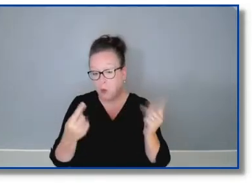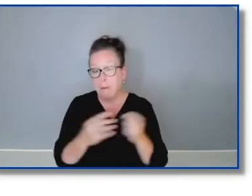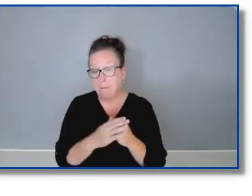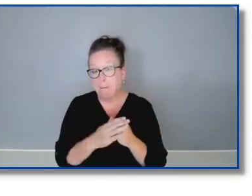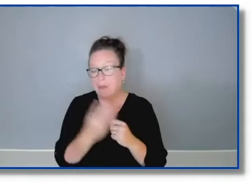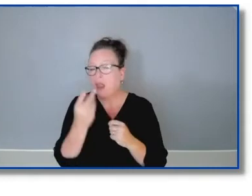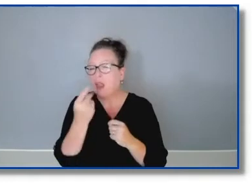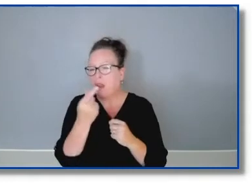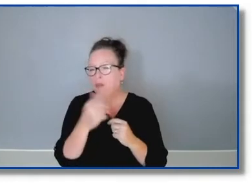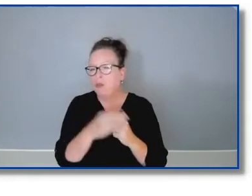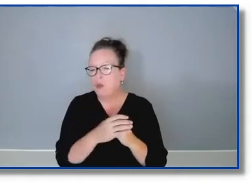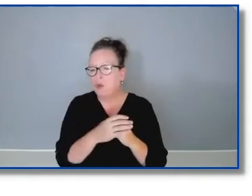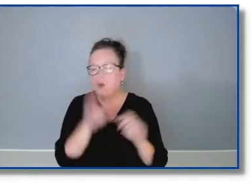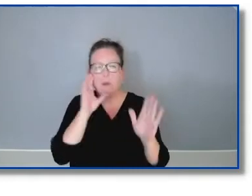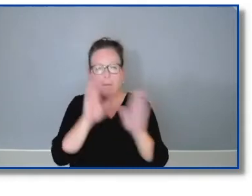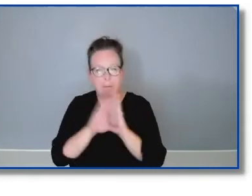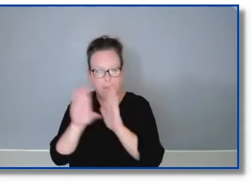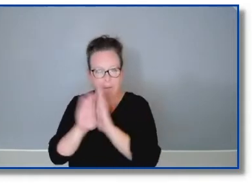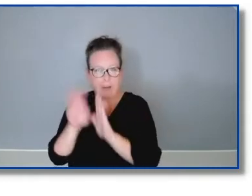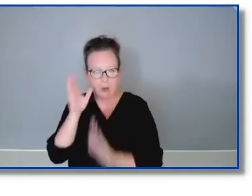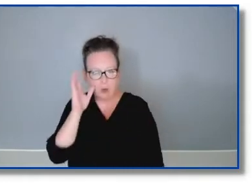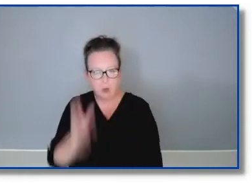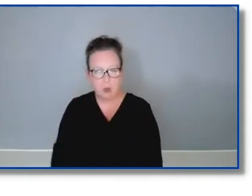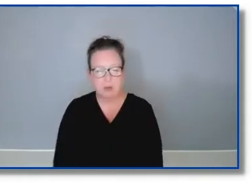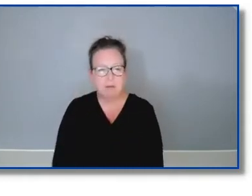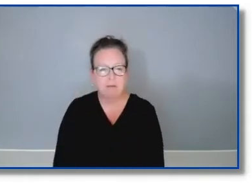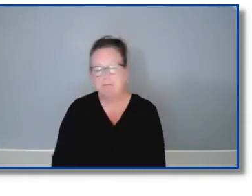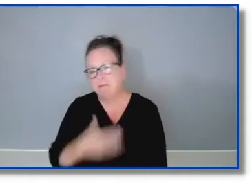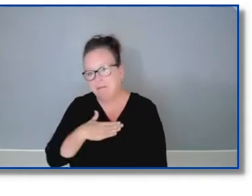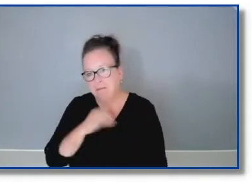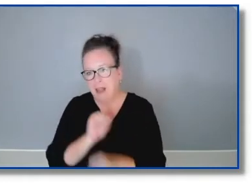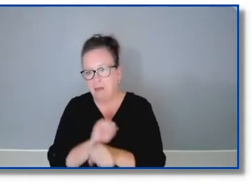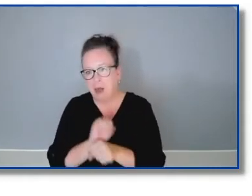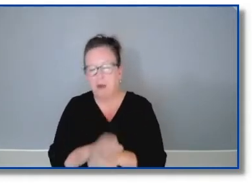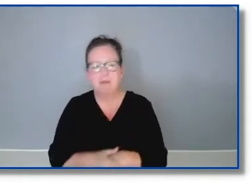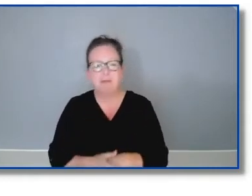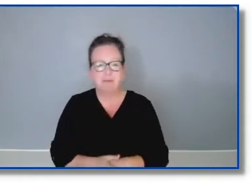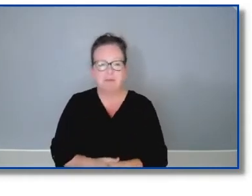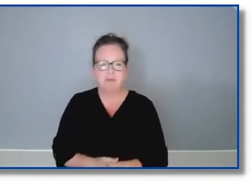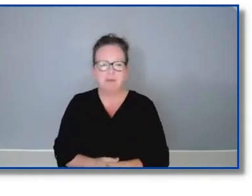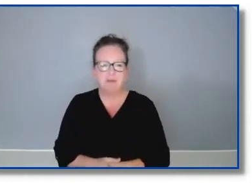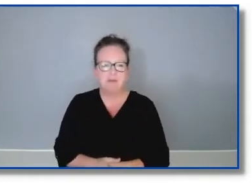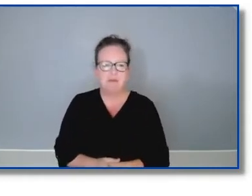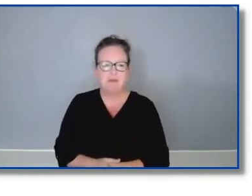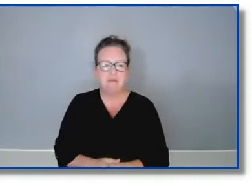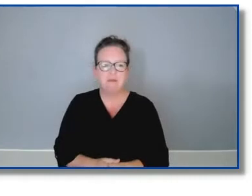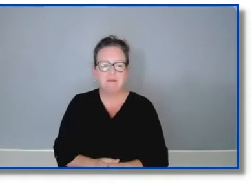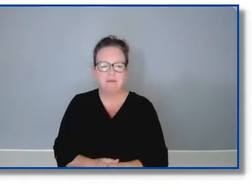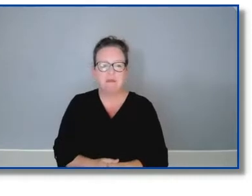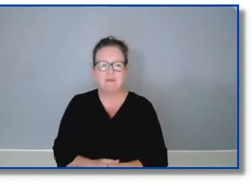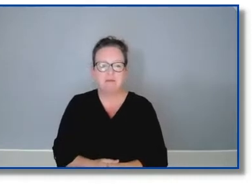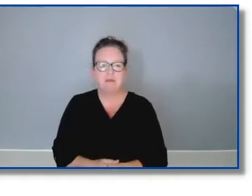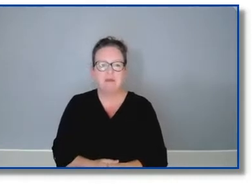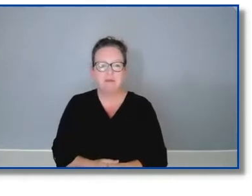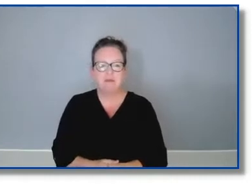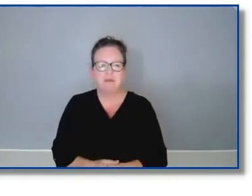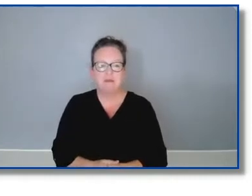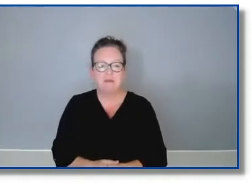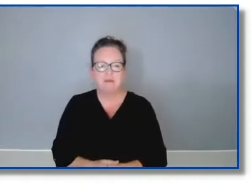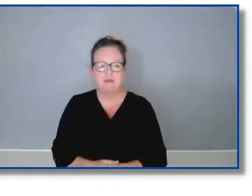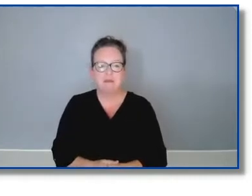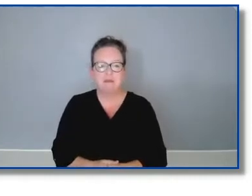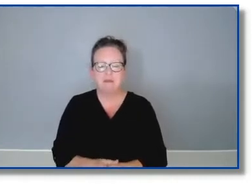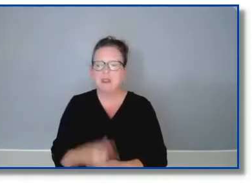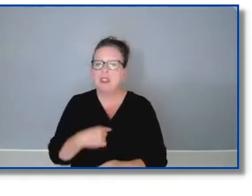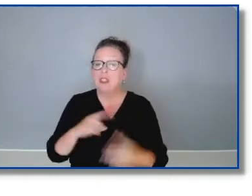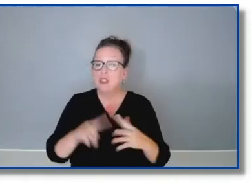of images of my works. So this is a first project that I started in